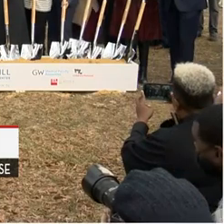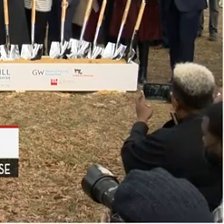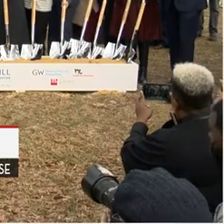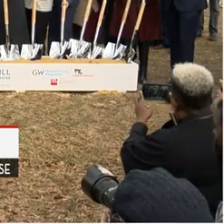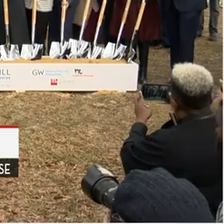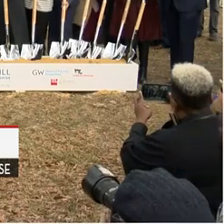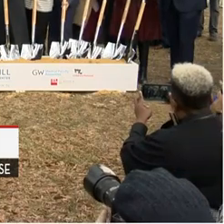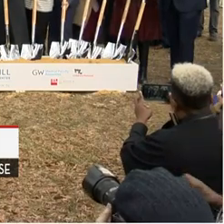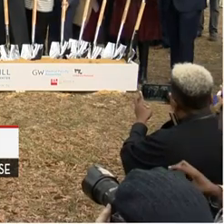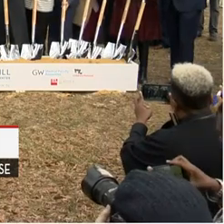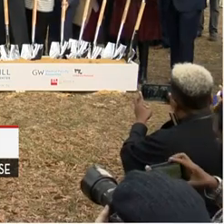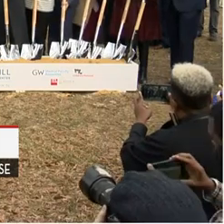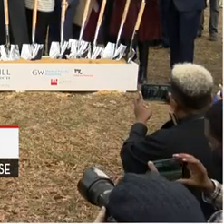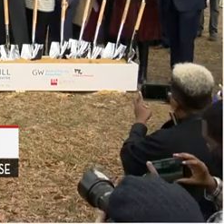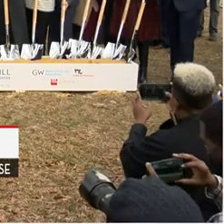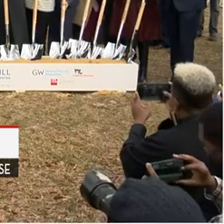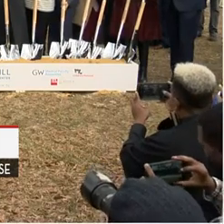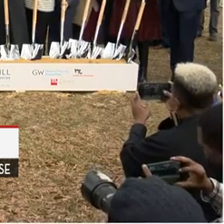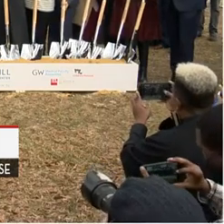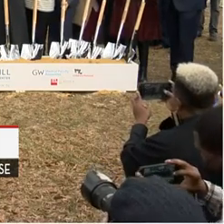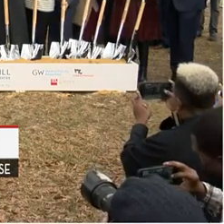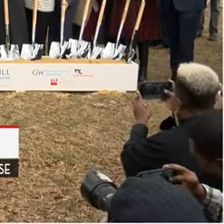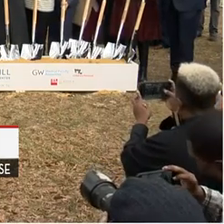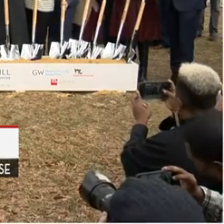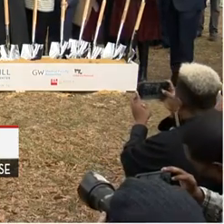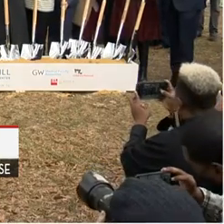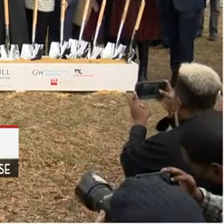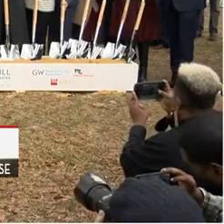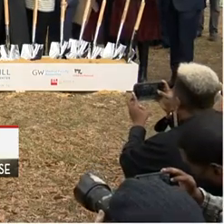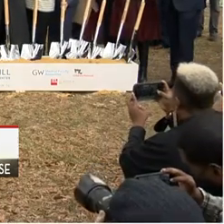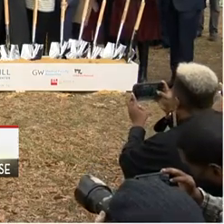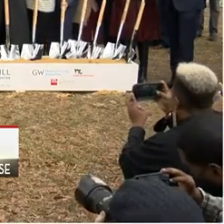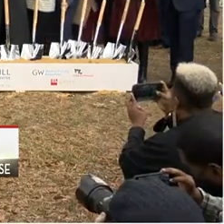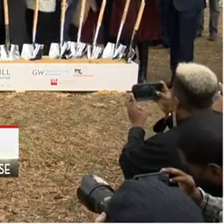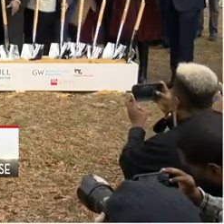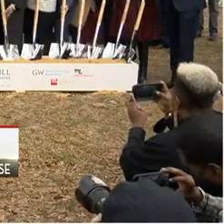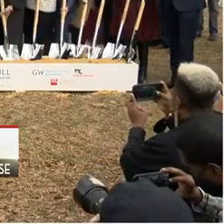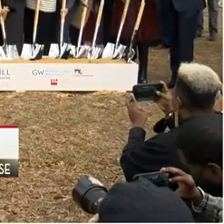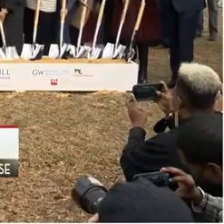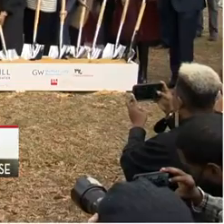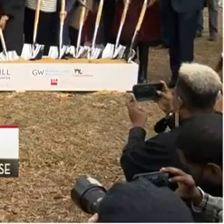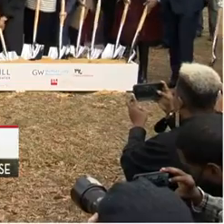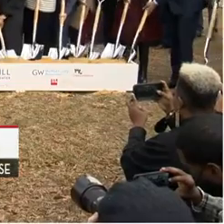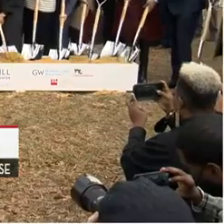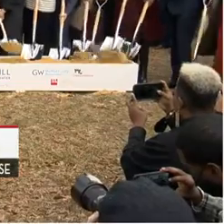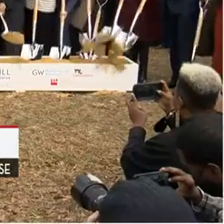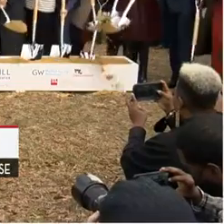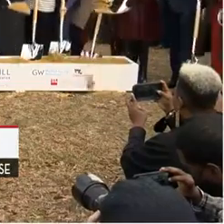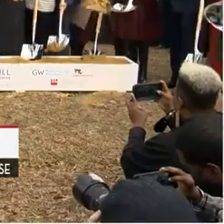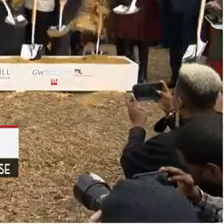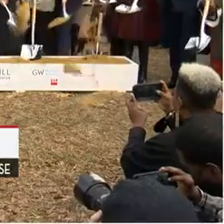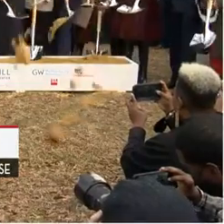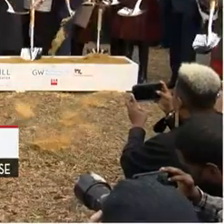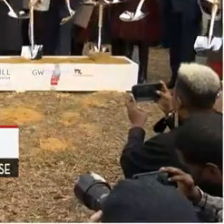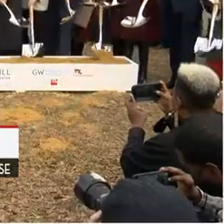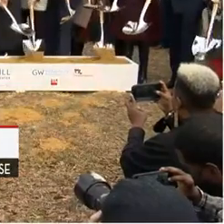Okay, Cedar, hold on. Now don't be shy. Okay, 1, 2, 3. Cedar!